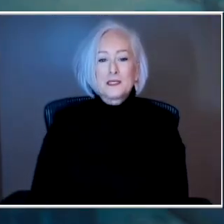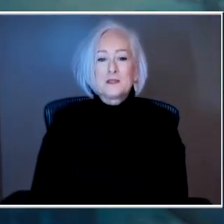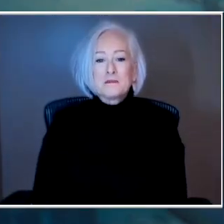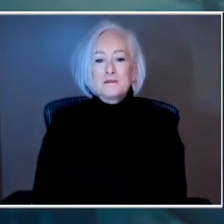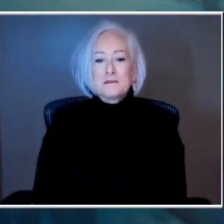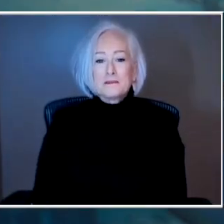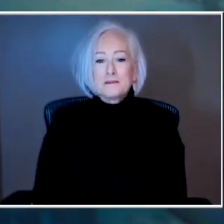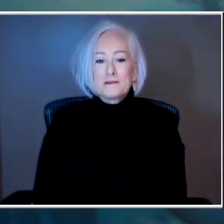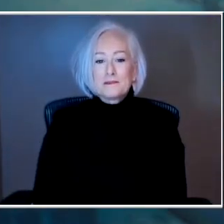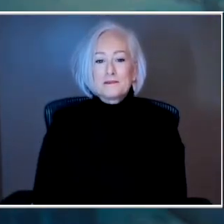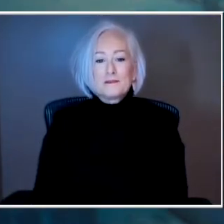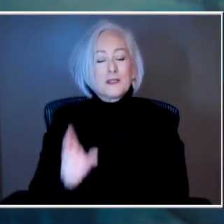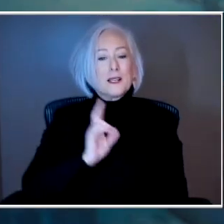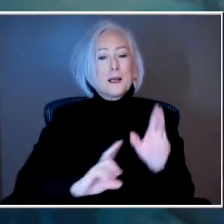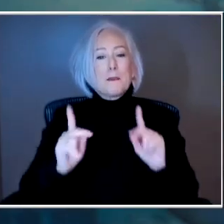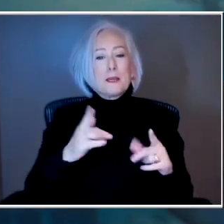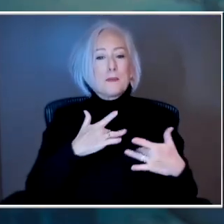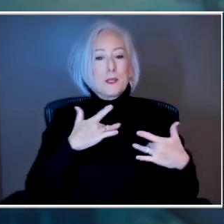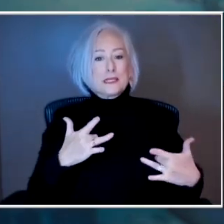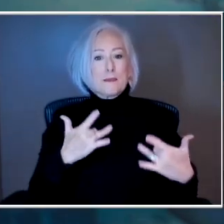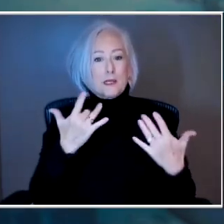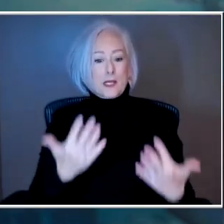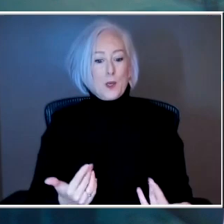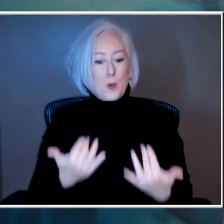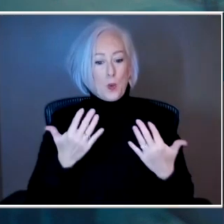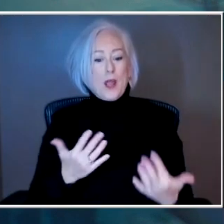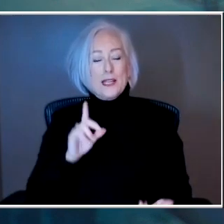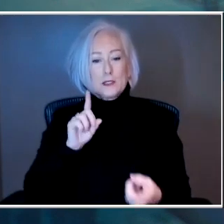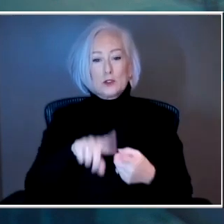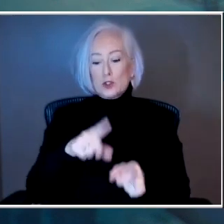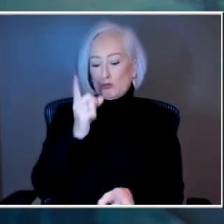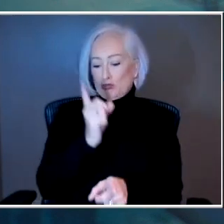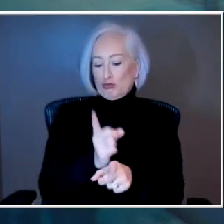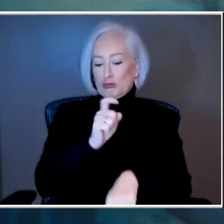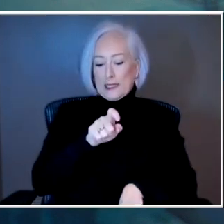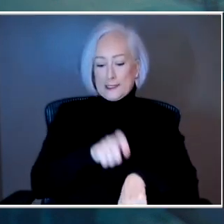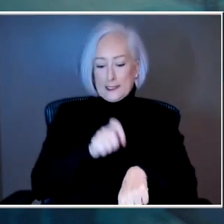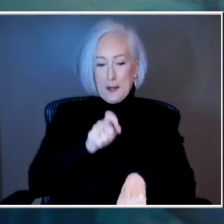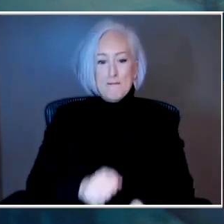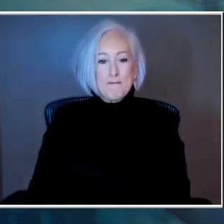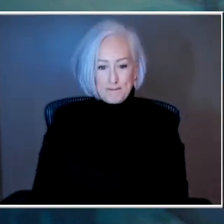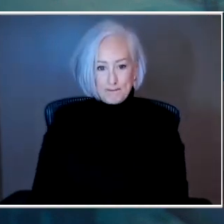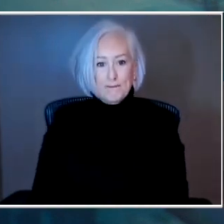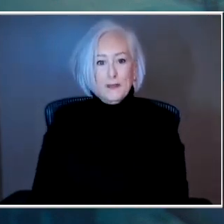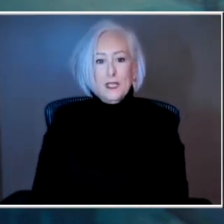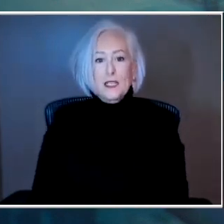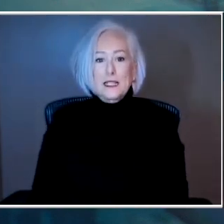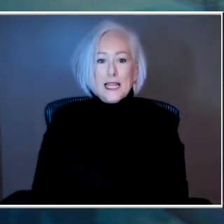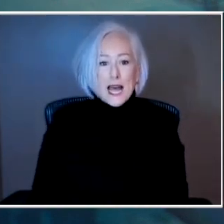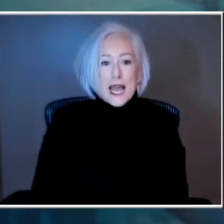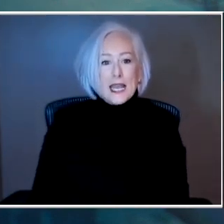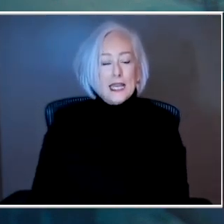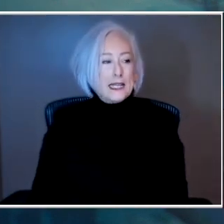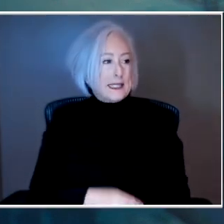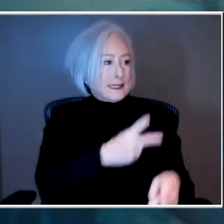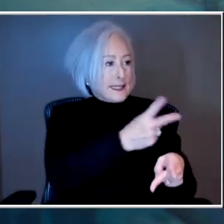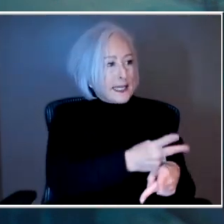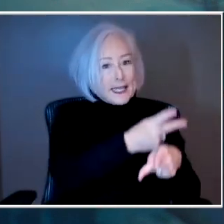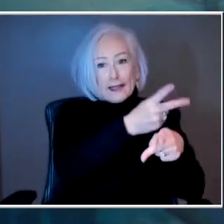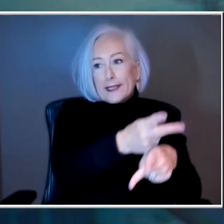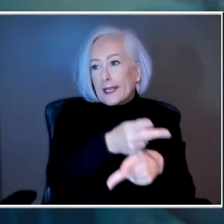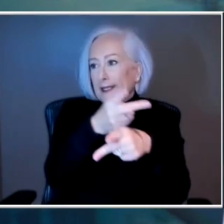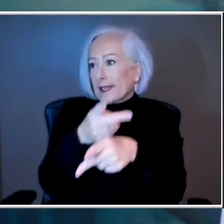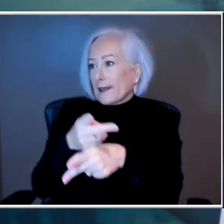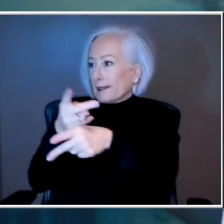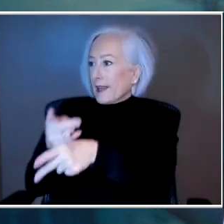wait till the time's right or until they're not taking care of other people for them to do their own skin removal or their breast